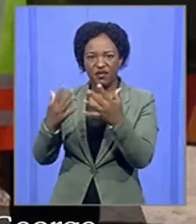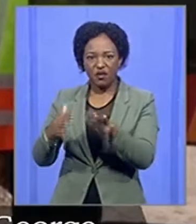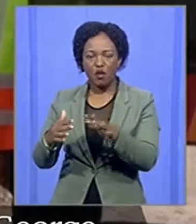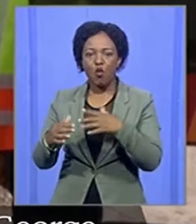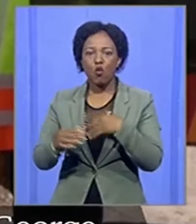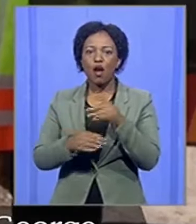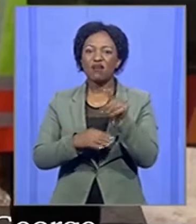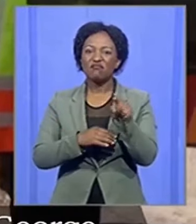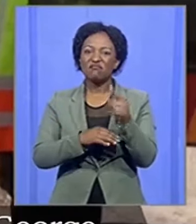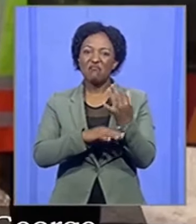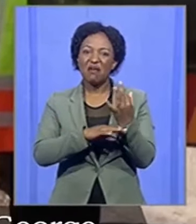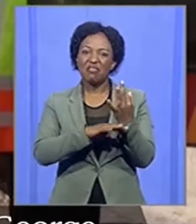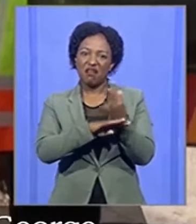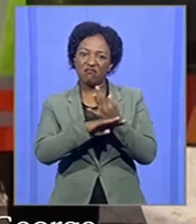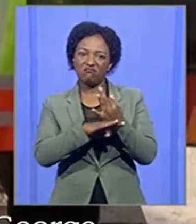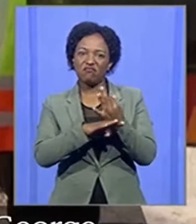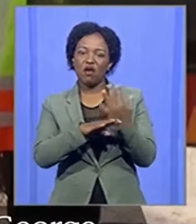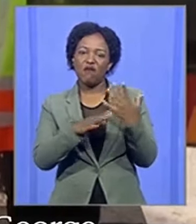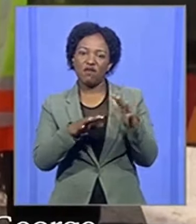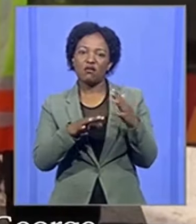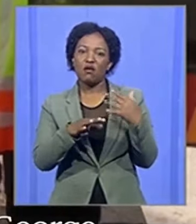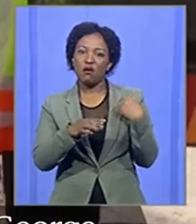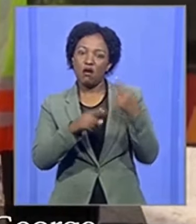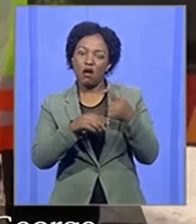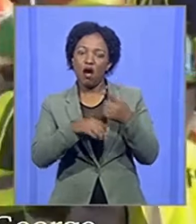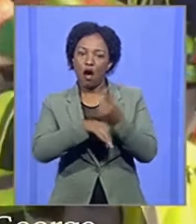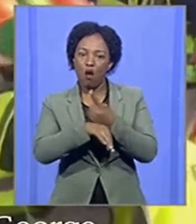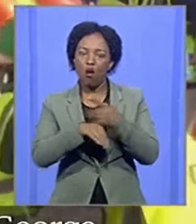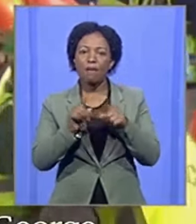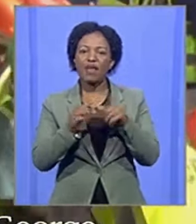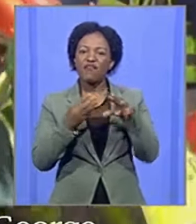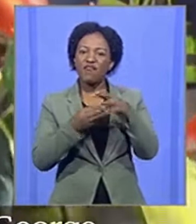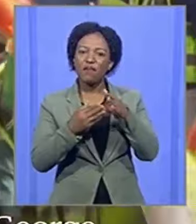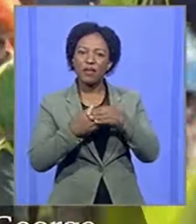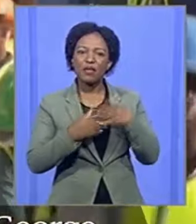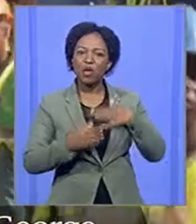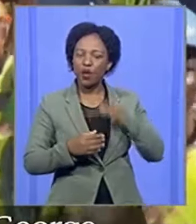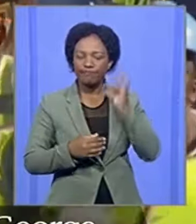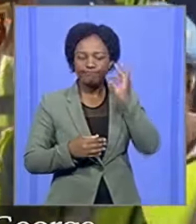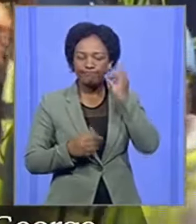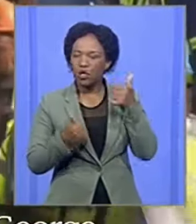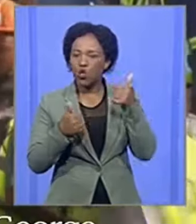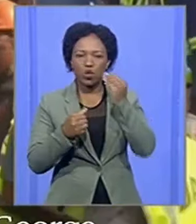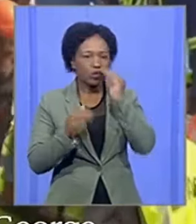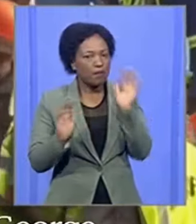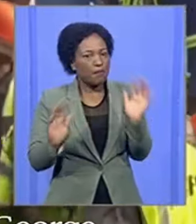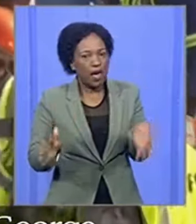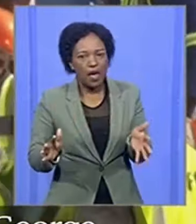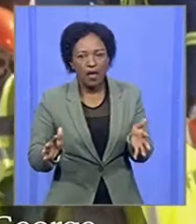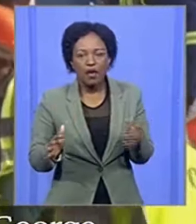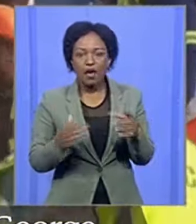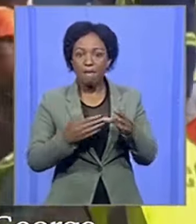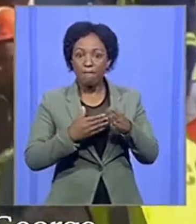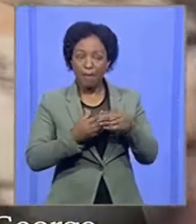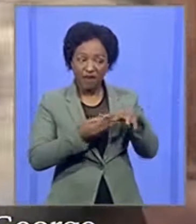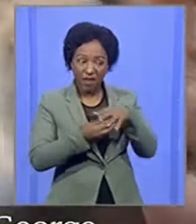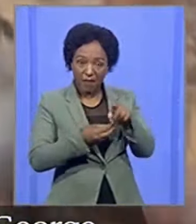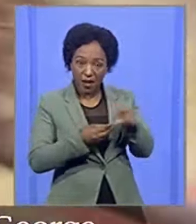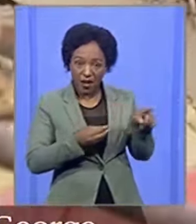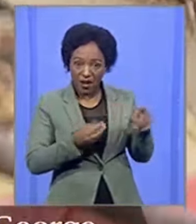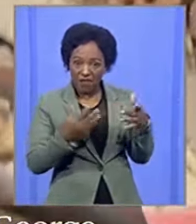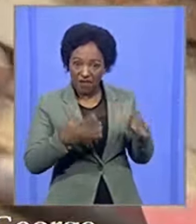diiri tšeo di rilego. Le ge go le bjalo ba bangwe ba malapa ba re ba nyaka fela go botswa ditaba tše botse gore mehlala ya magabo bona